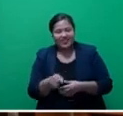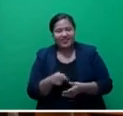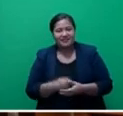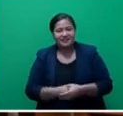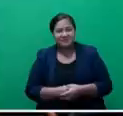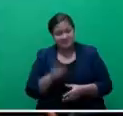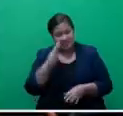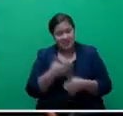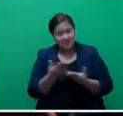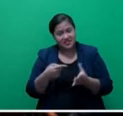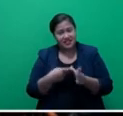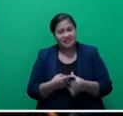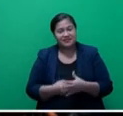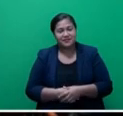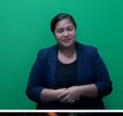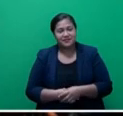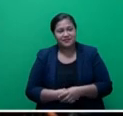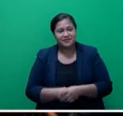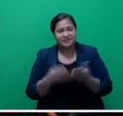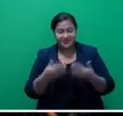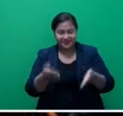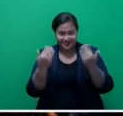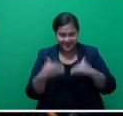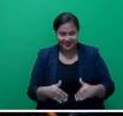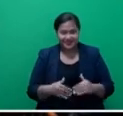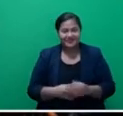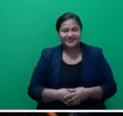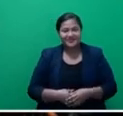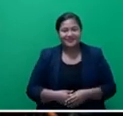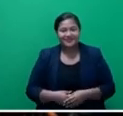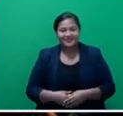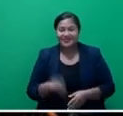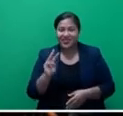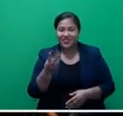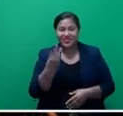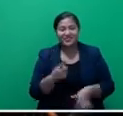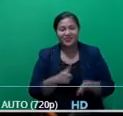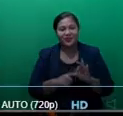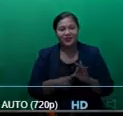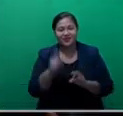that suffices. We'll move on to the third oral question today, and I call on